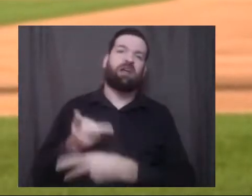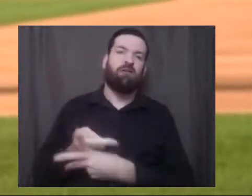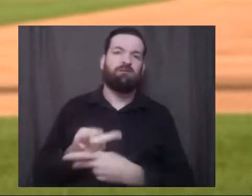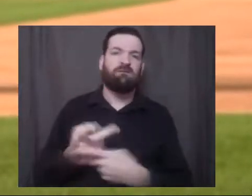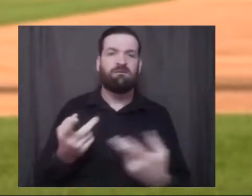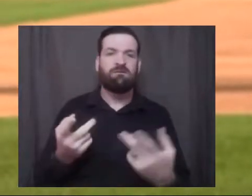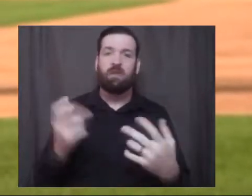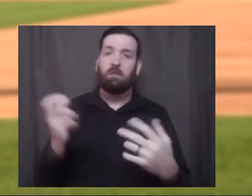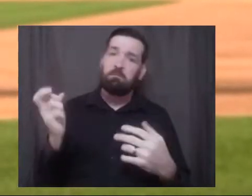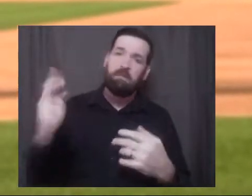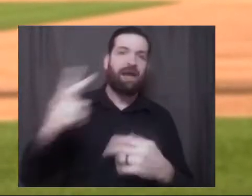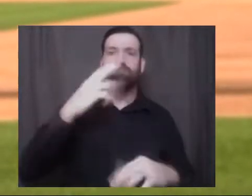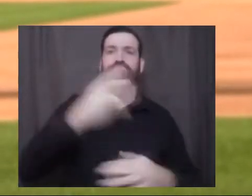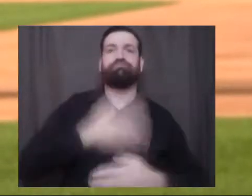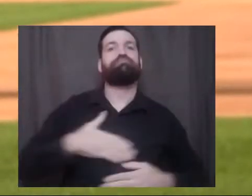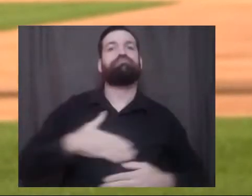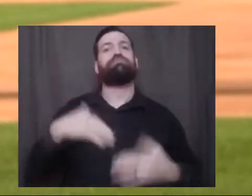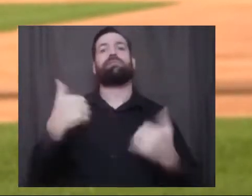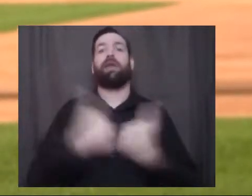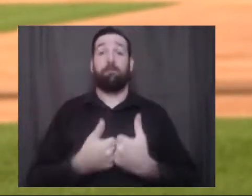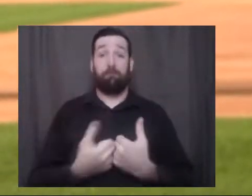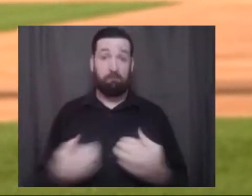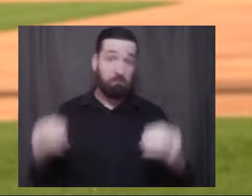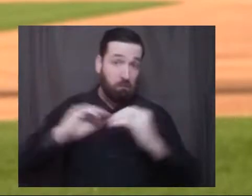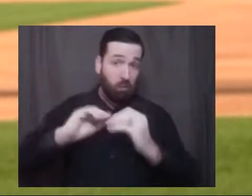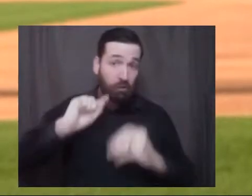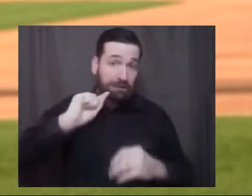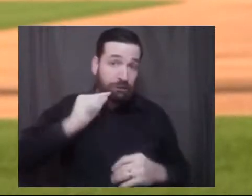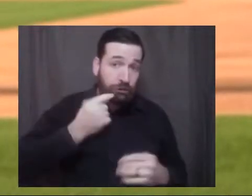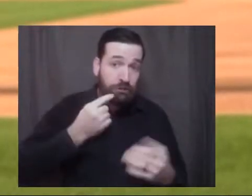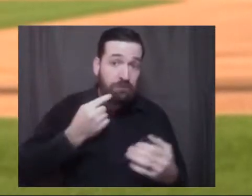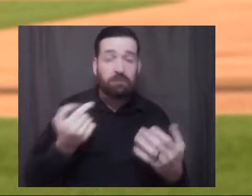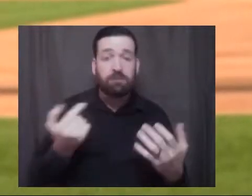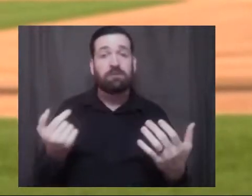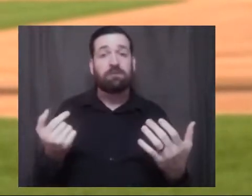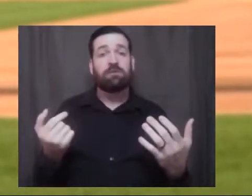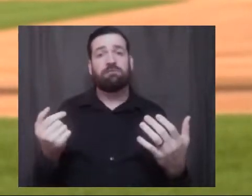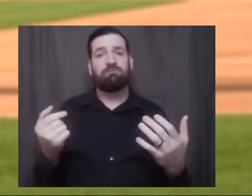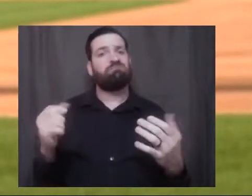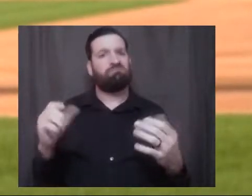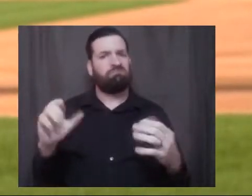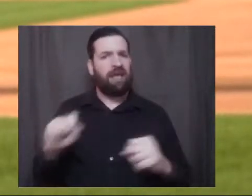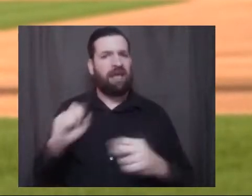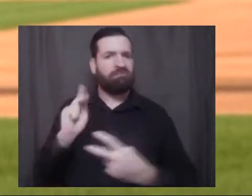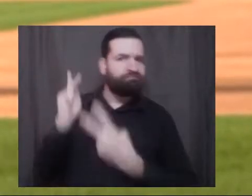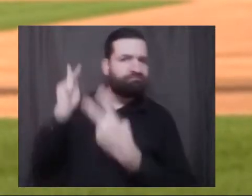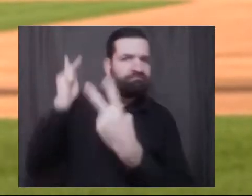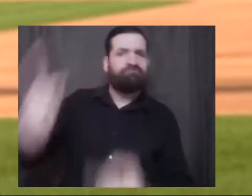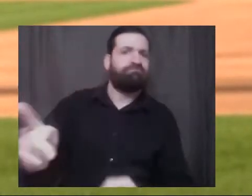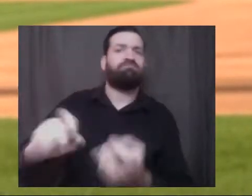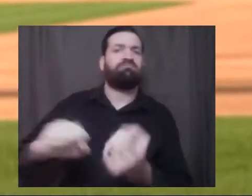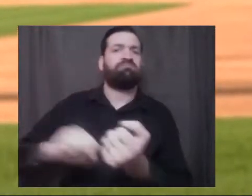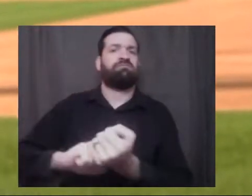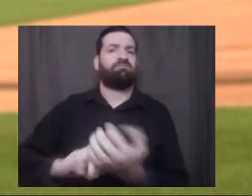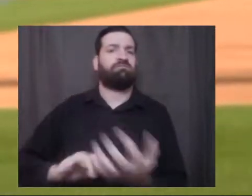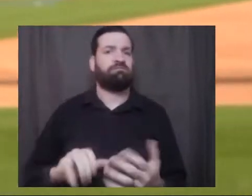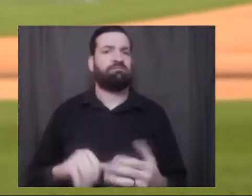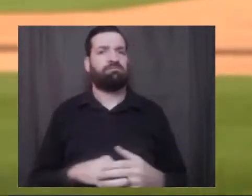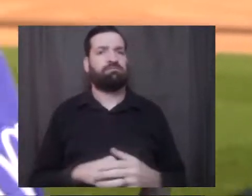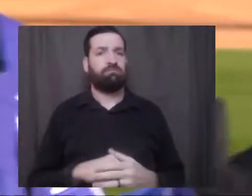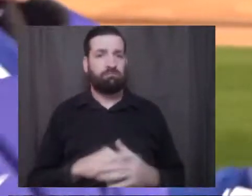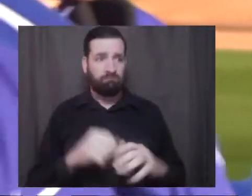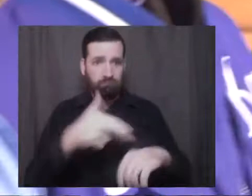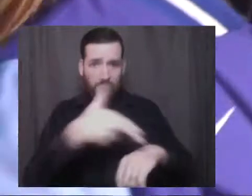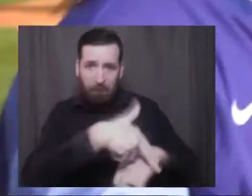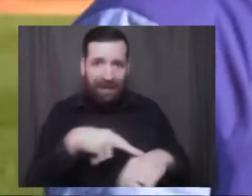possible. If it's anything a little bit more, in depth than that, we can absolutely come do that when our response team. So from Band-Aids to bigger